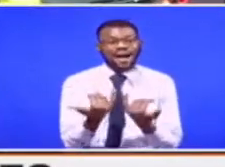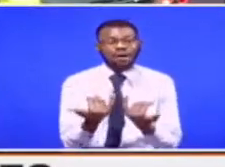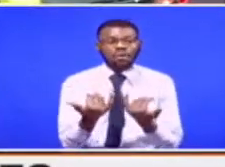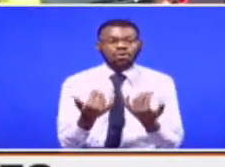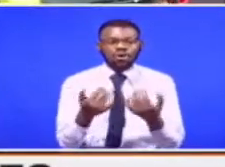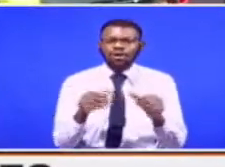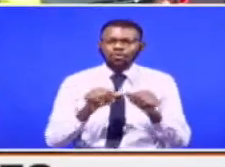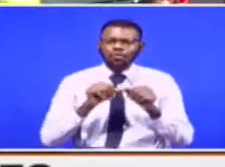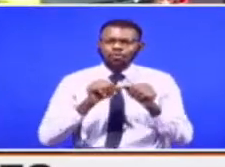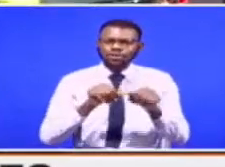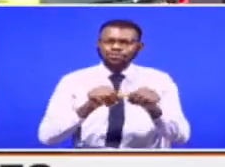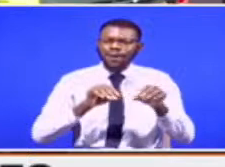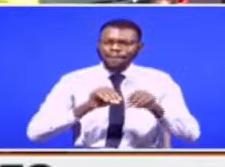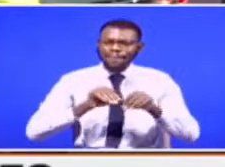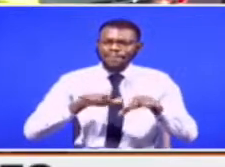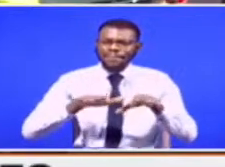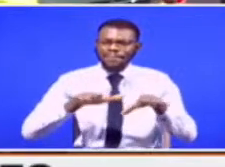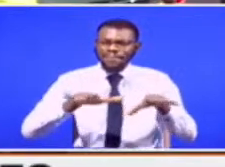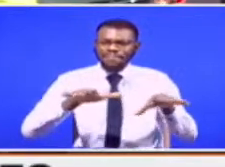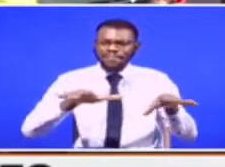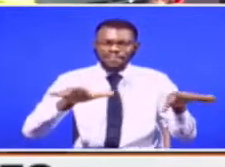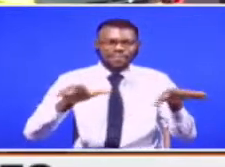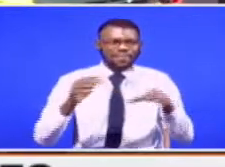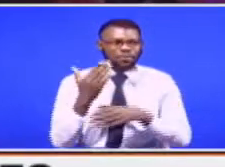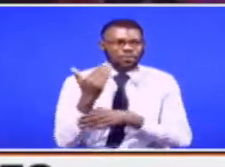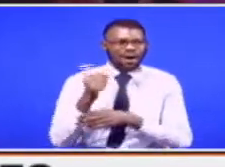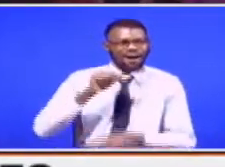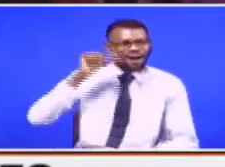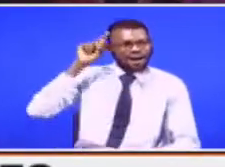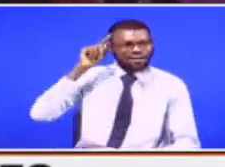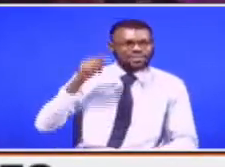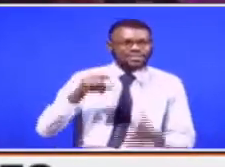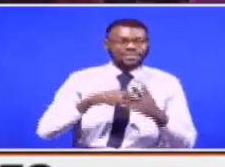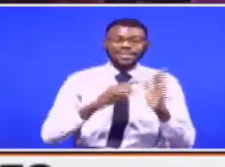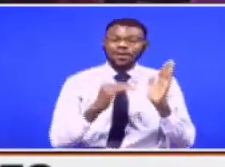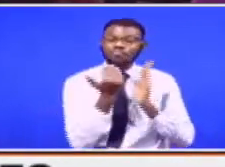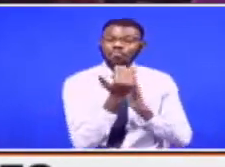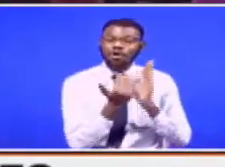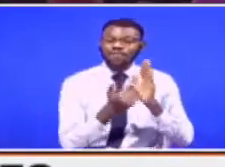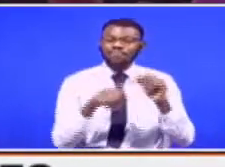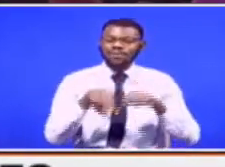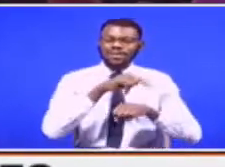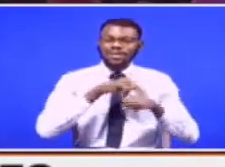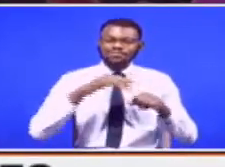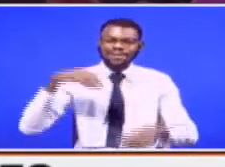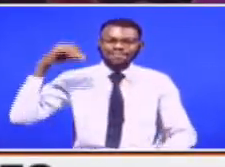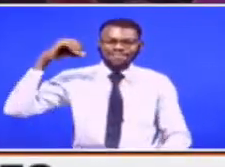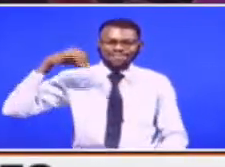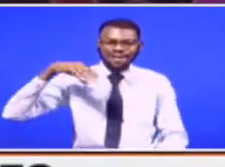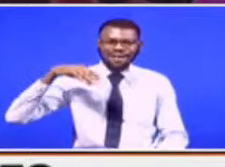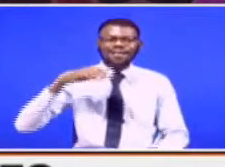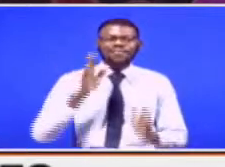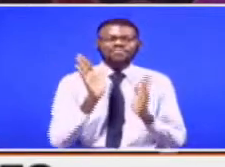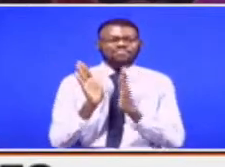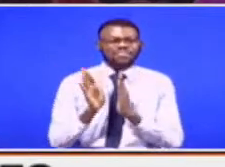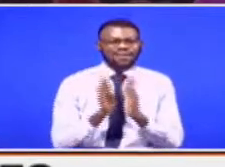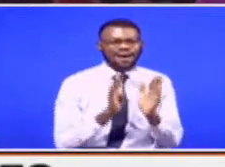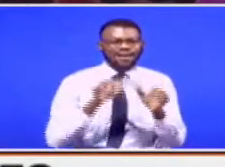country continues to accelerate, courtesy of the government's rollout of the National Electric Mobility Plan.